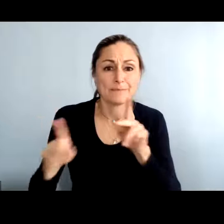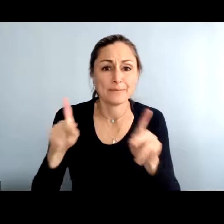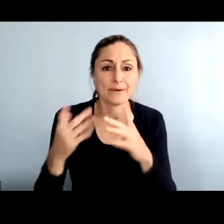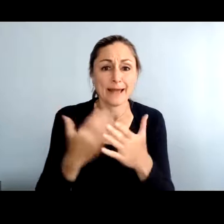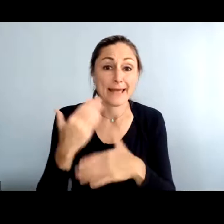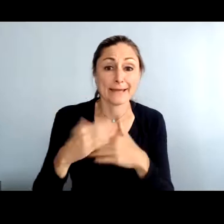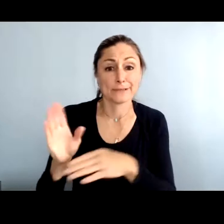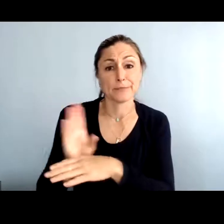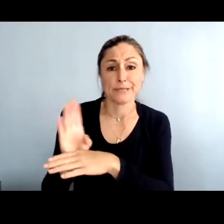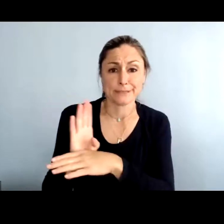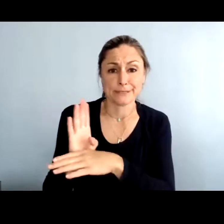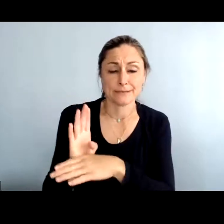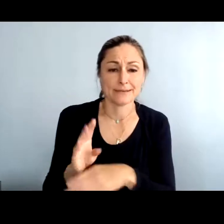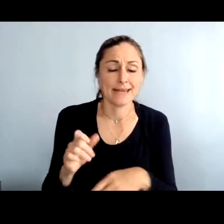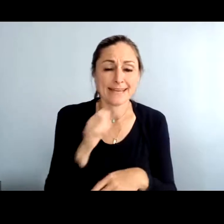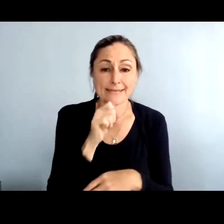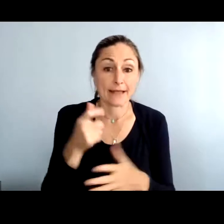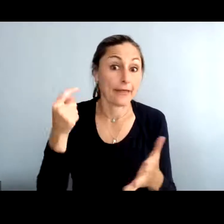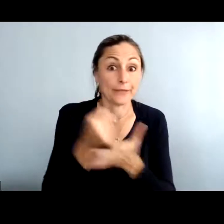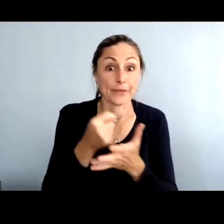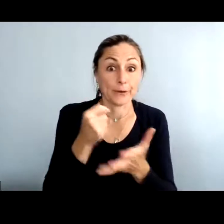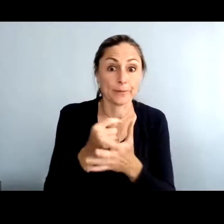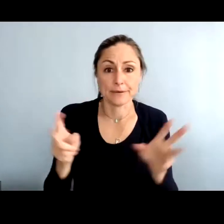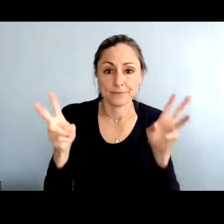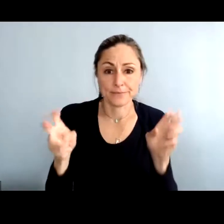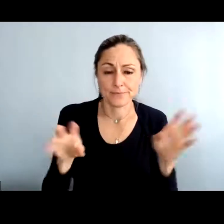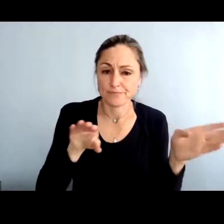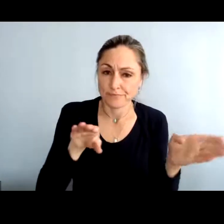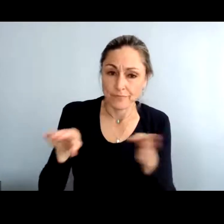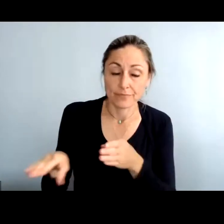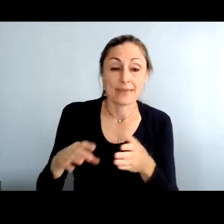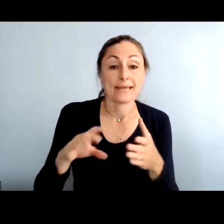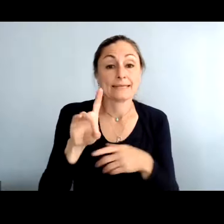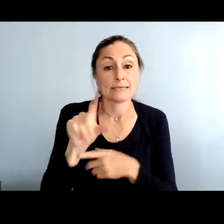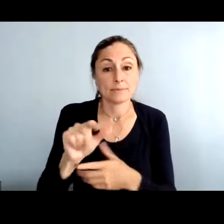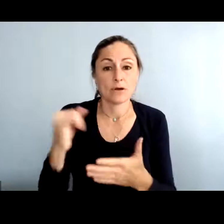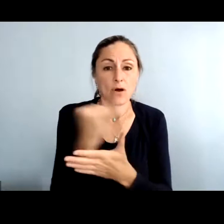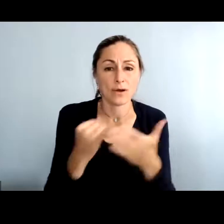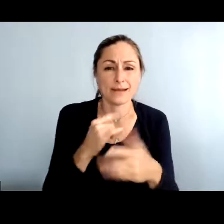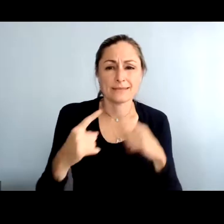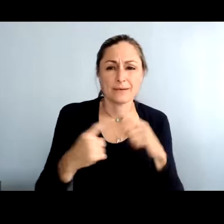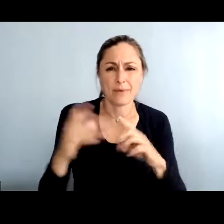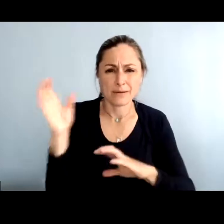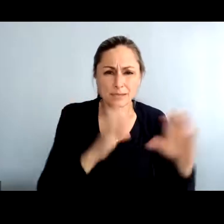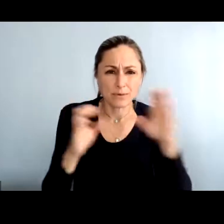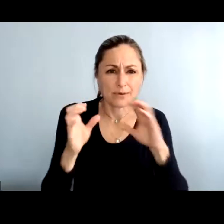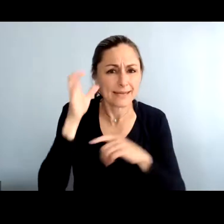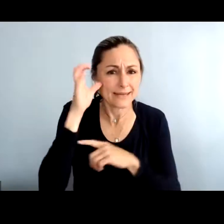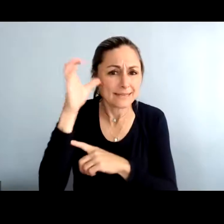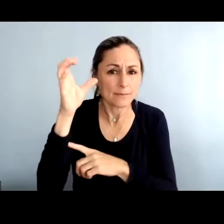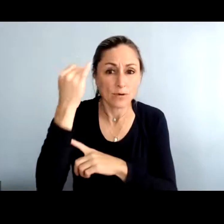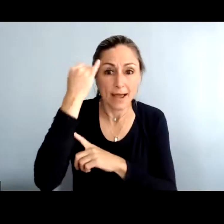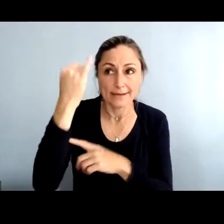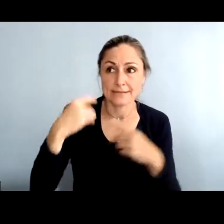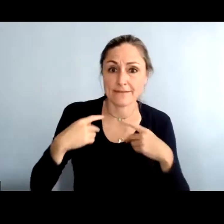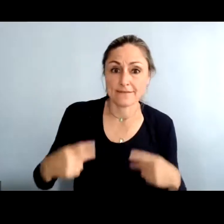not therapy, end quote. Disability art is about exploring the conceptual ideas and the physical